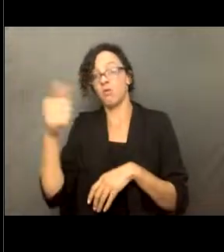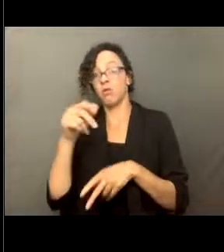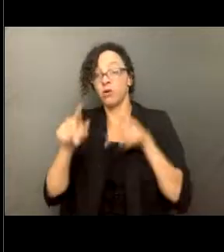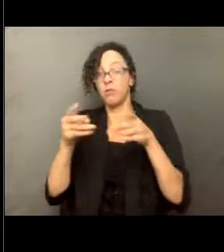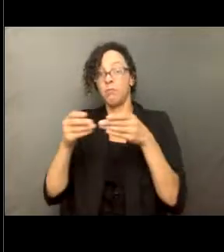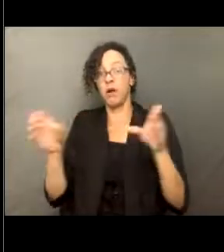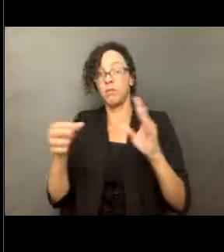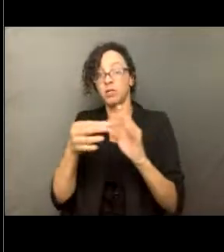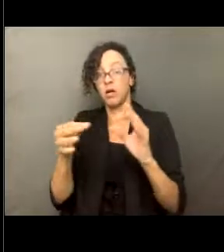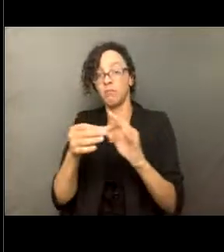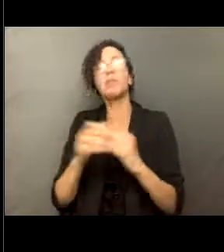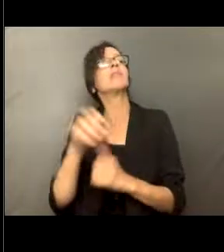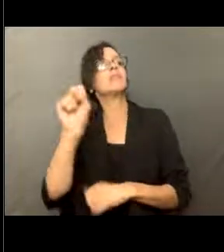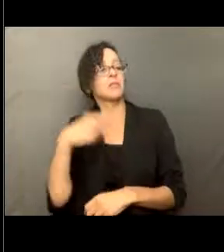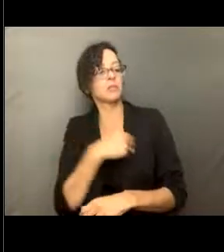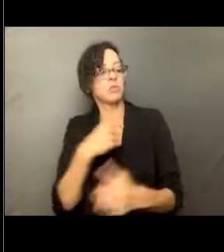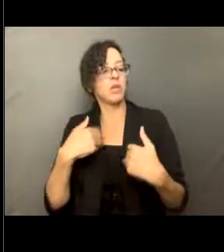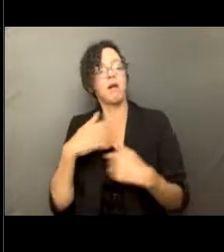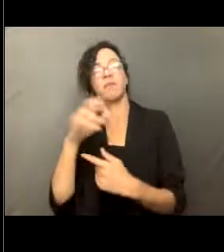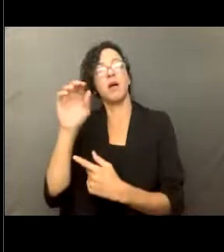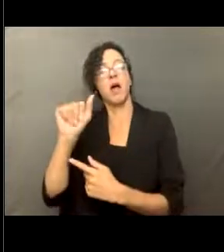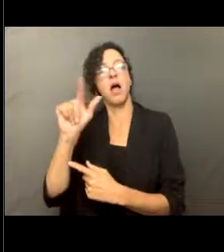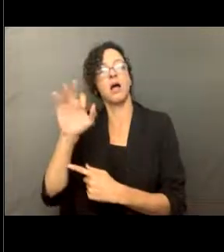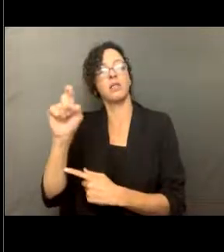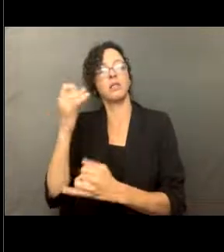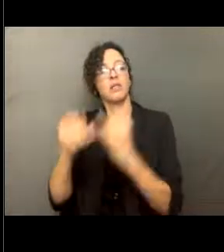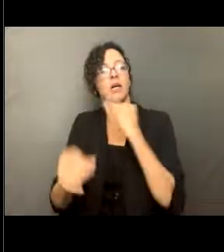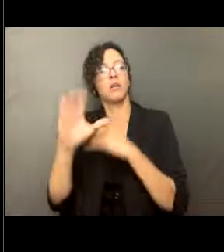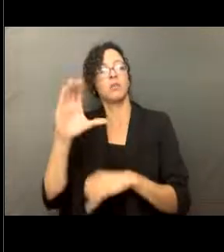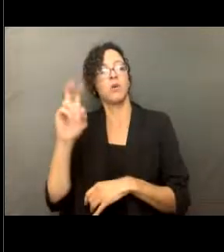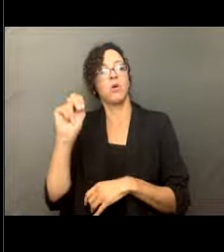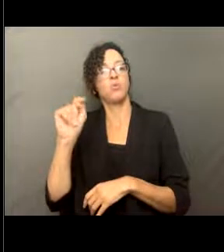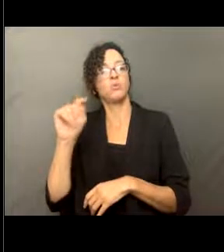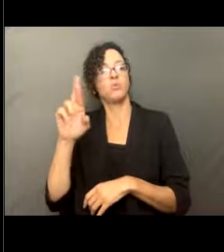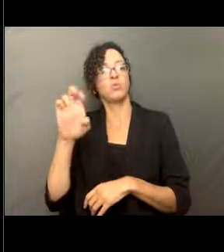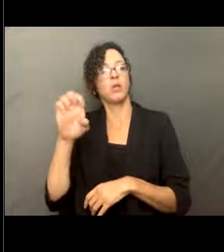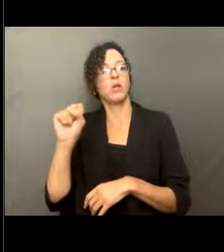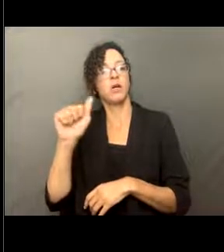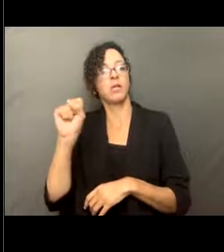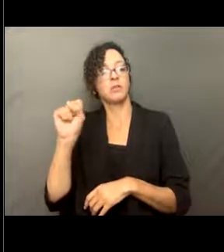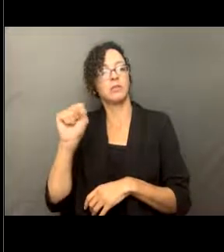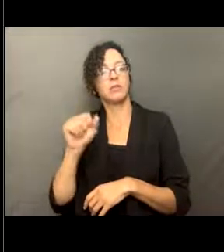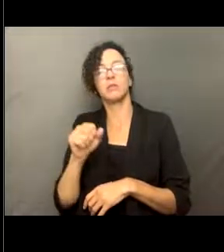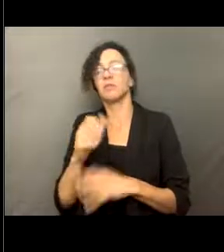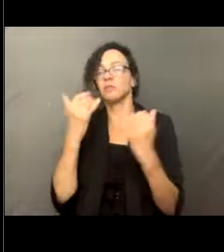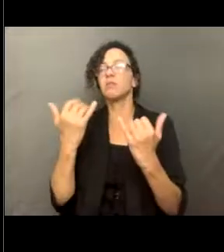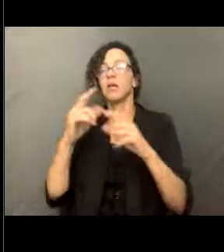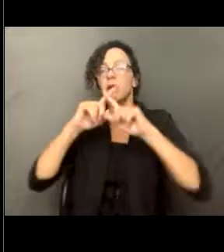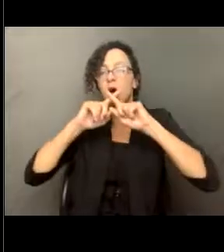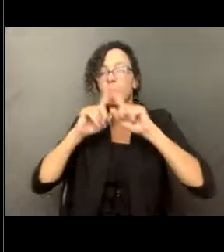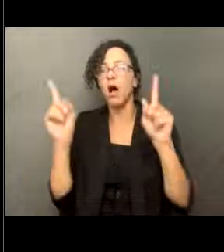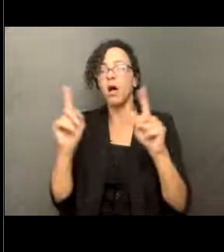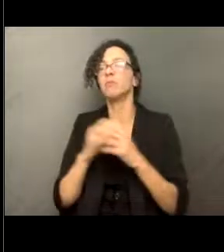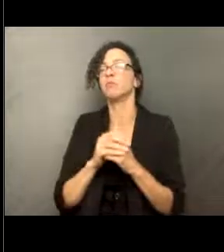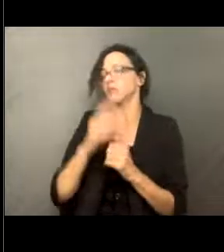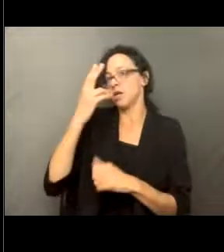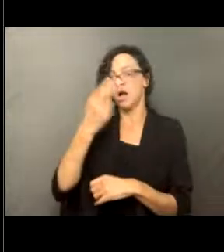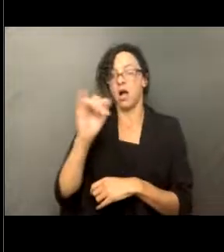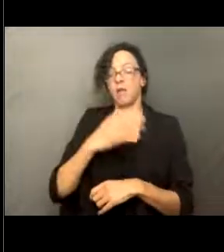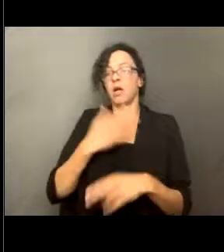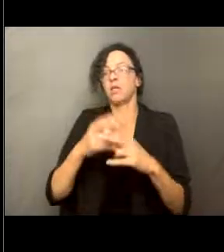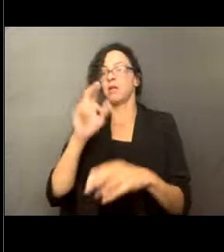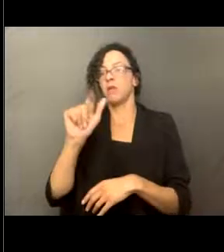Alex Contreras. Alex, you're now free to unmute yourself and make your comment. Hi, my name is Alex Contreras. I